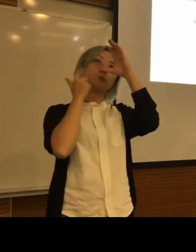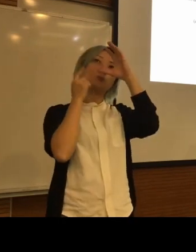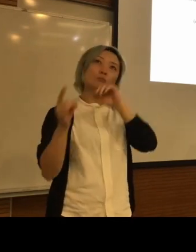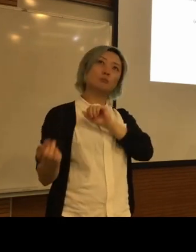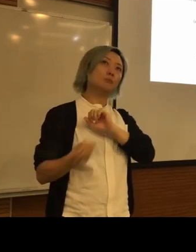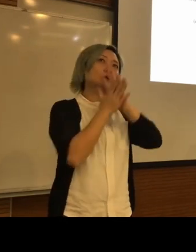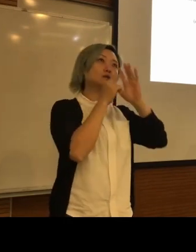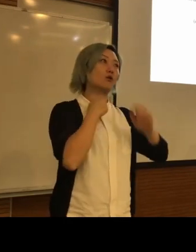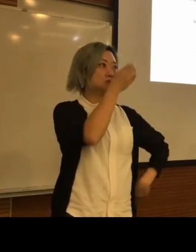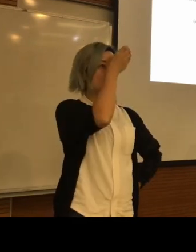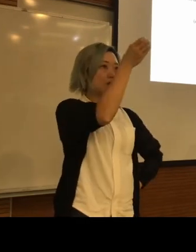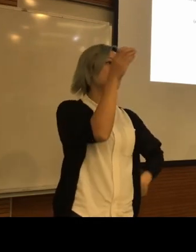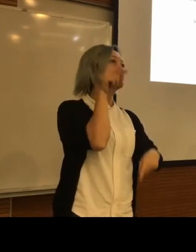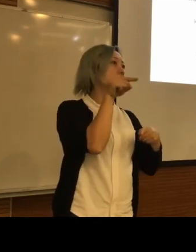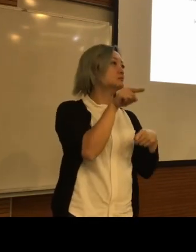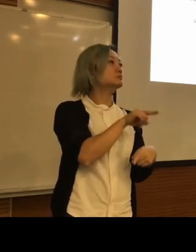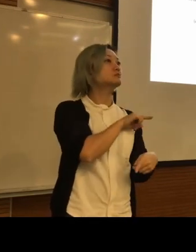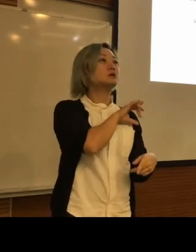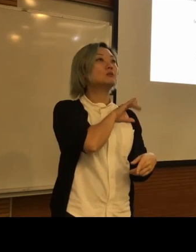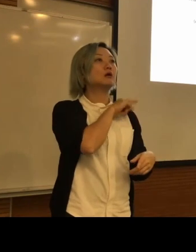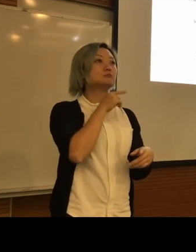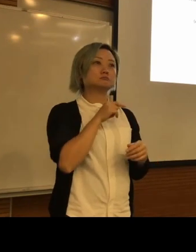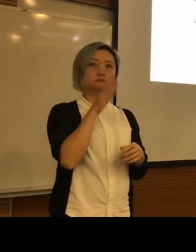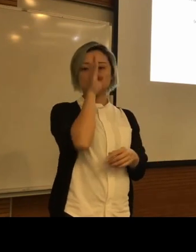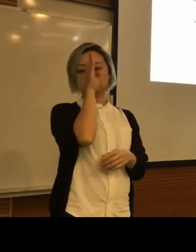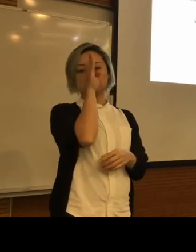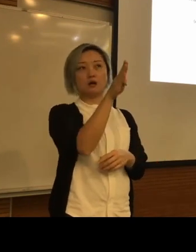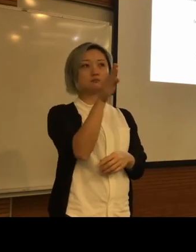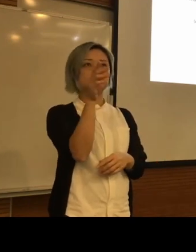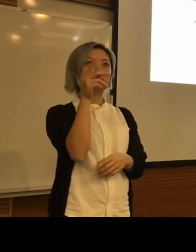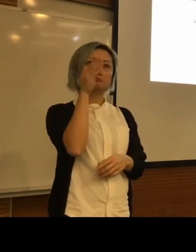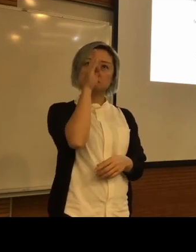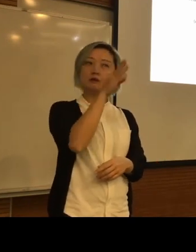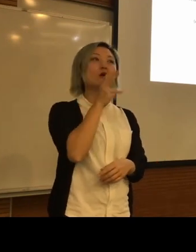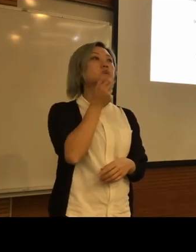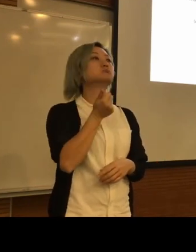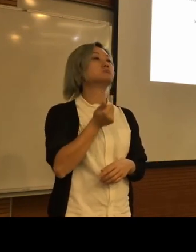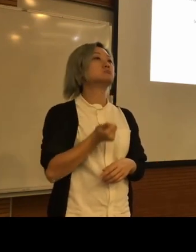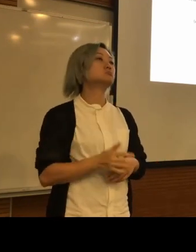conceptual or so-called vertical translation.